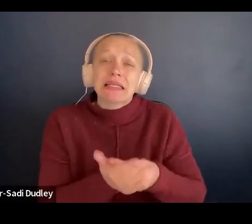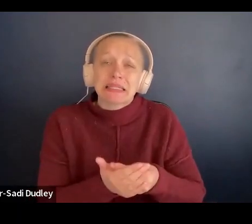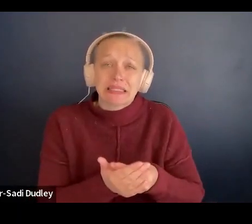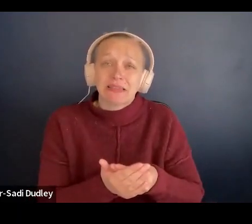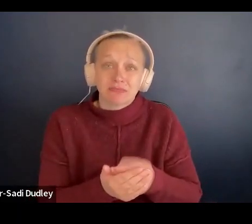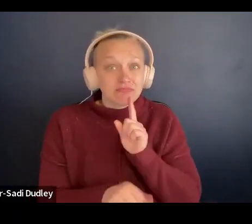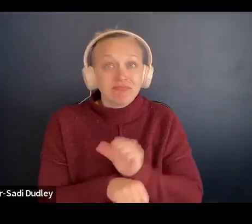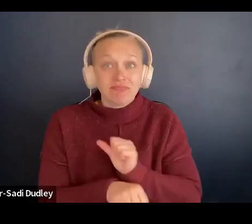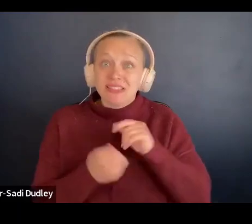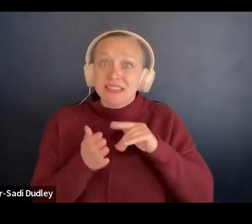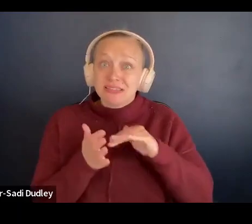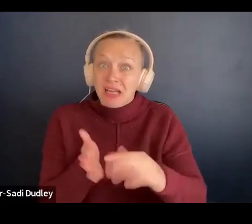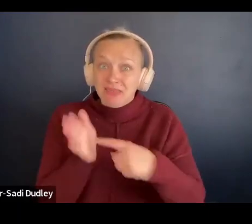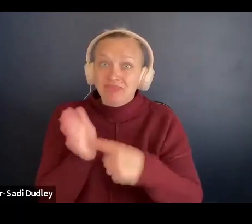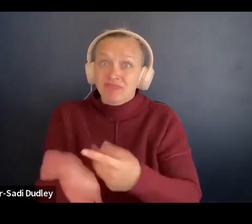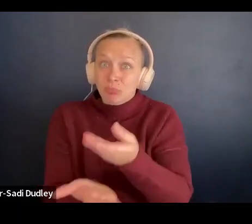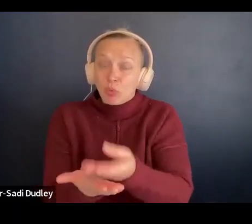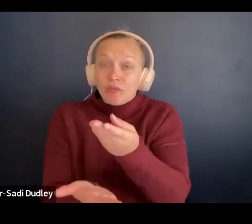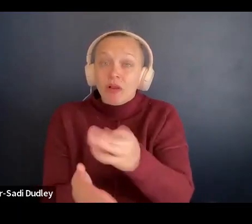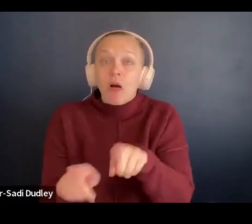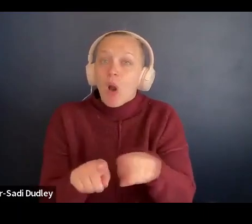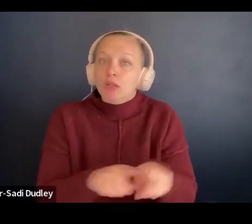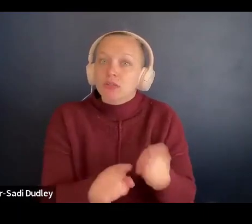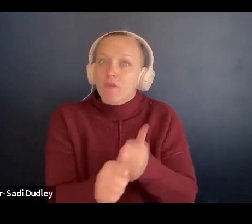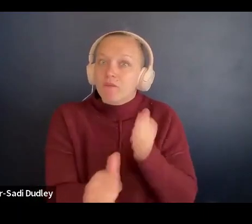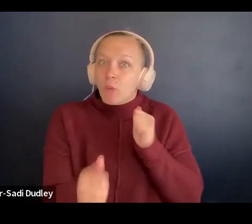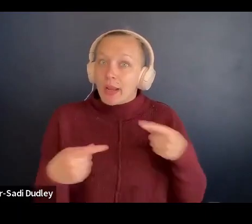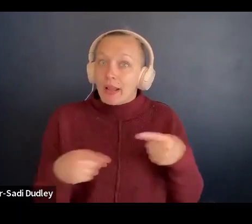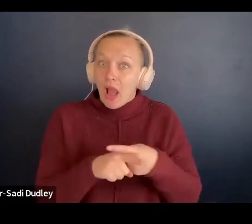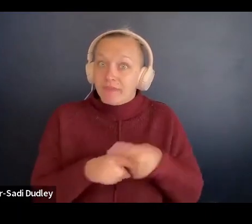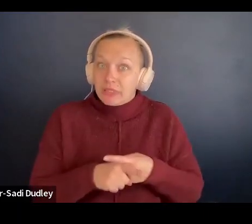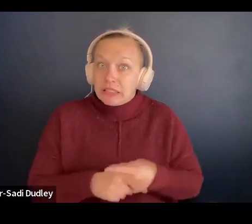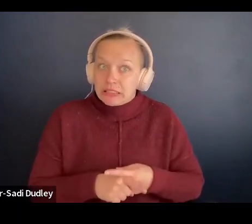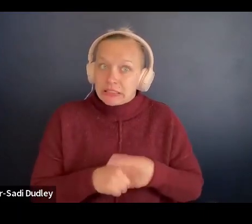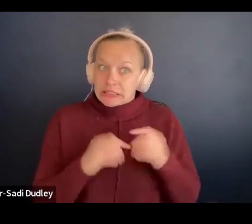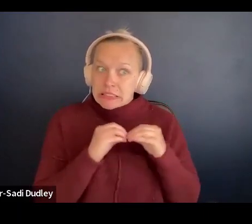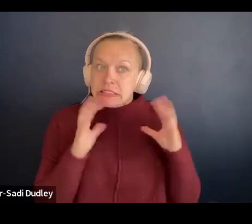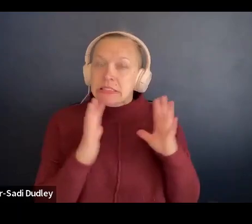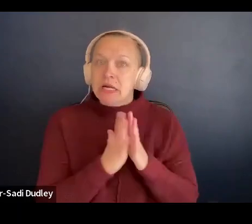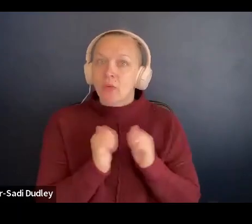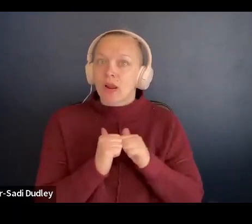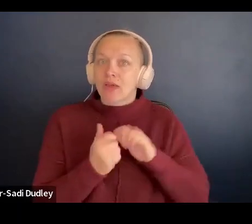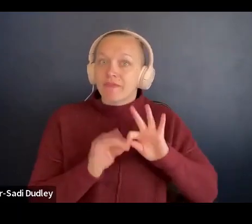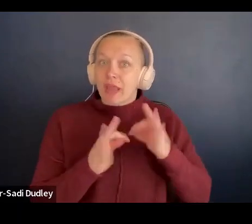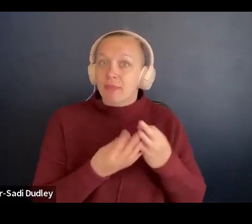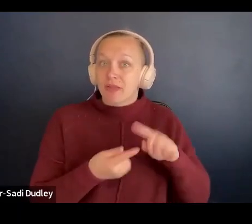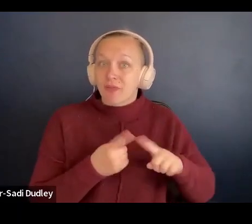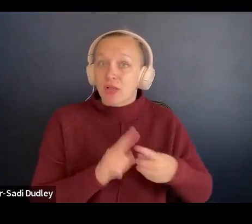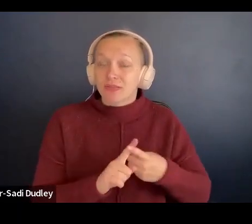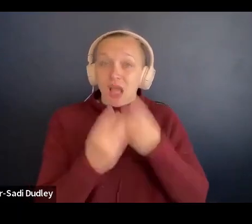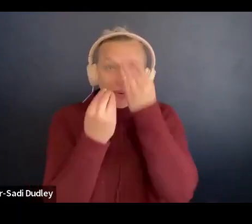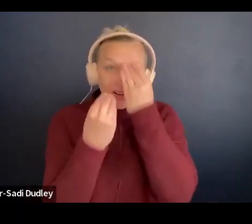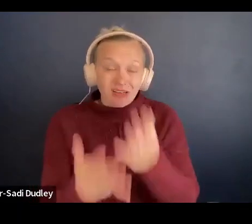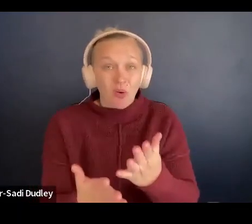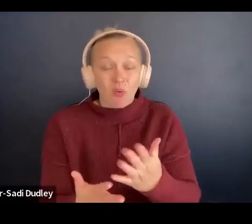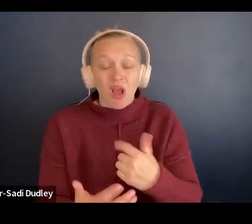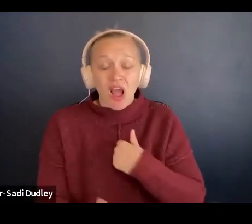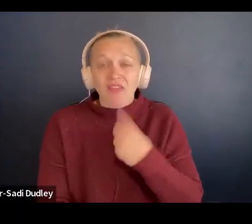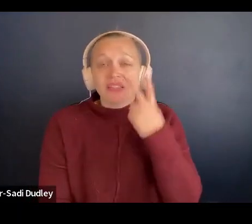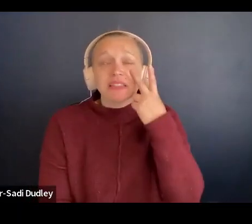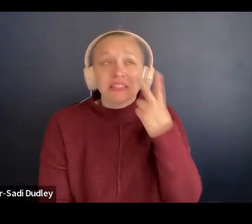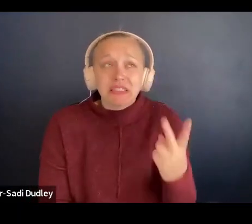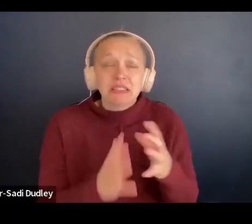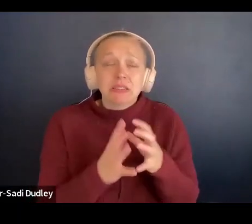have shown. Also avoiding conflict. You'd be surprised if I told you how many times that I witnessed conflict at the funeral home